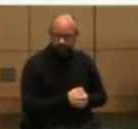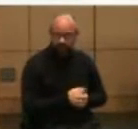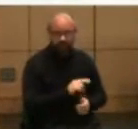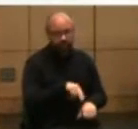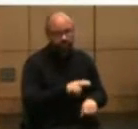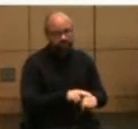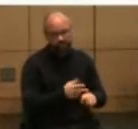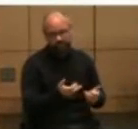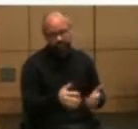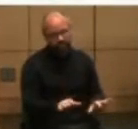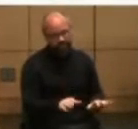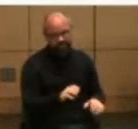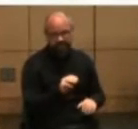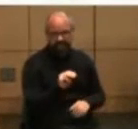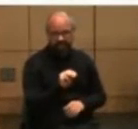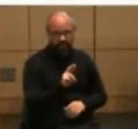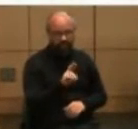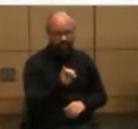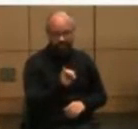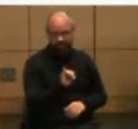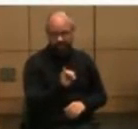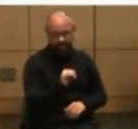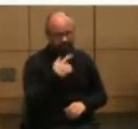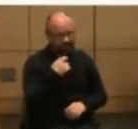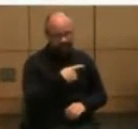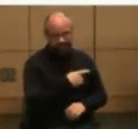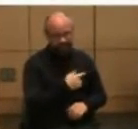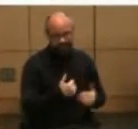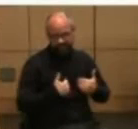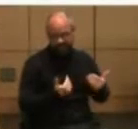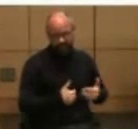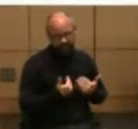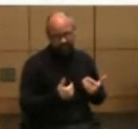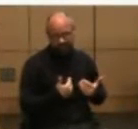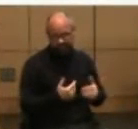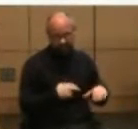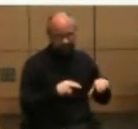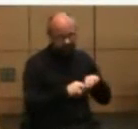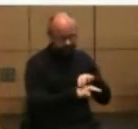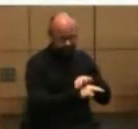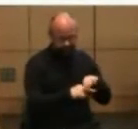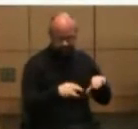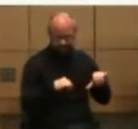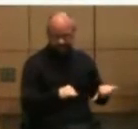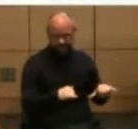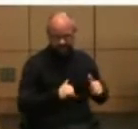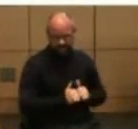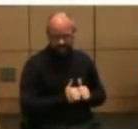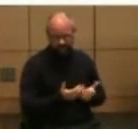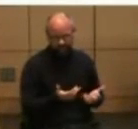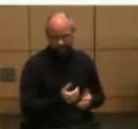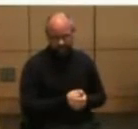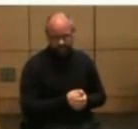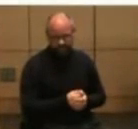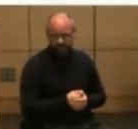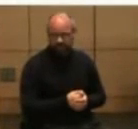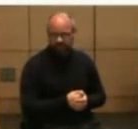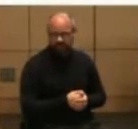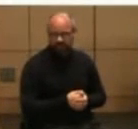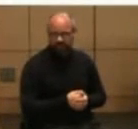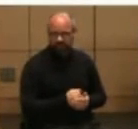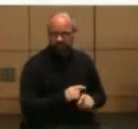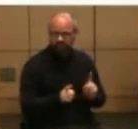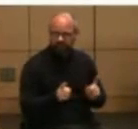you mentioned the MRI because he's at a young age. So for us, it's not as important to kind of pursue the MRI.